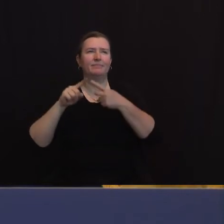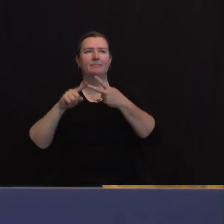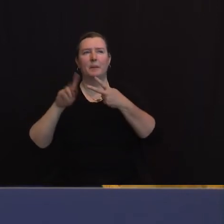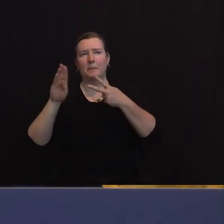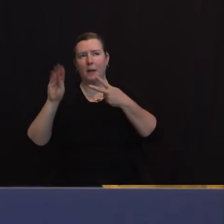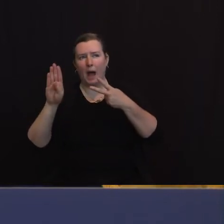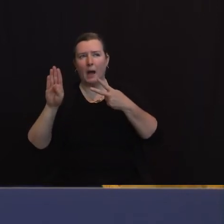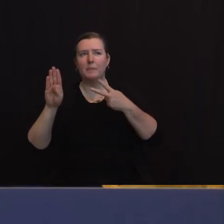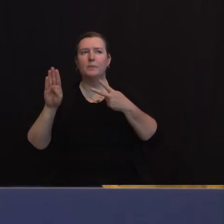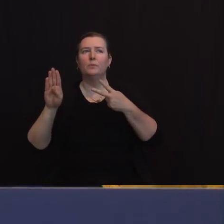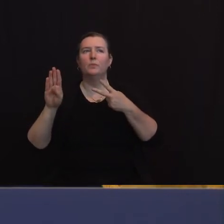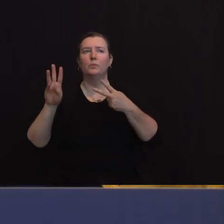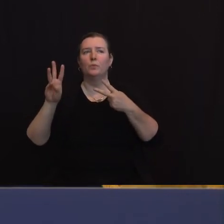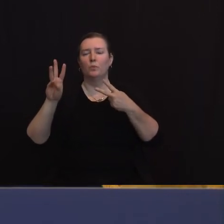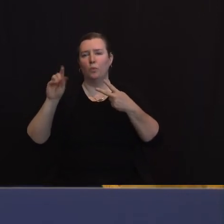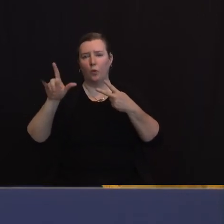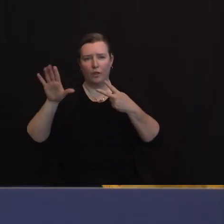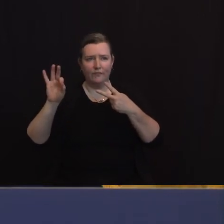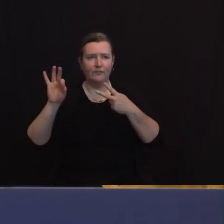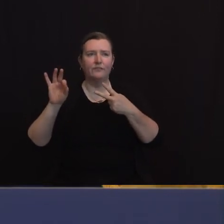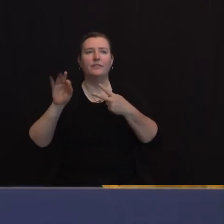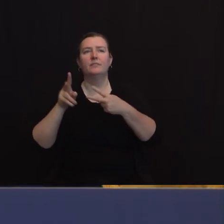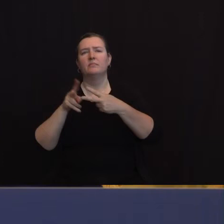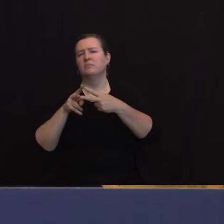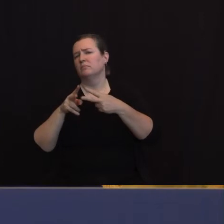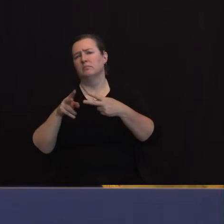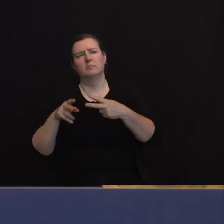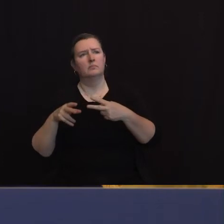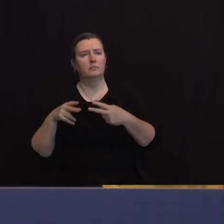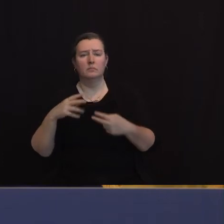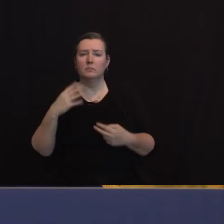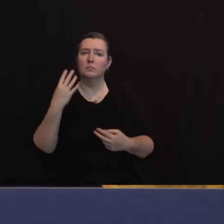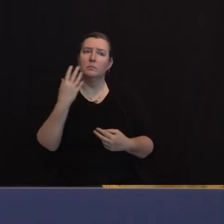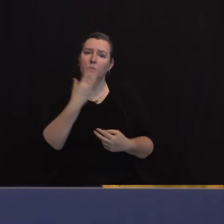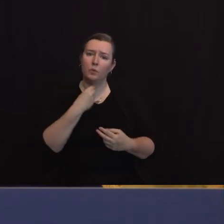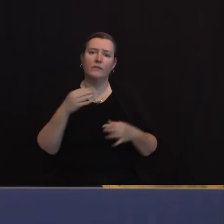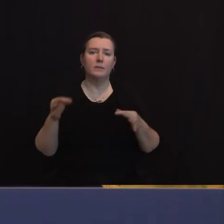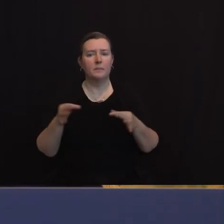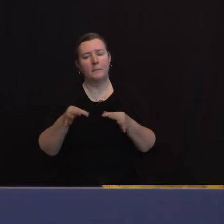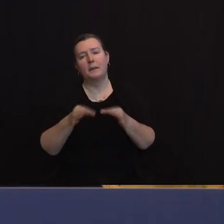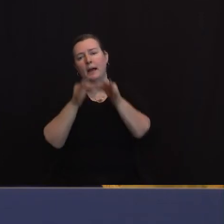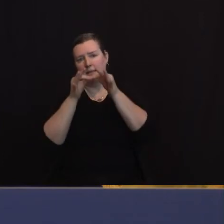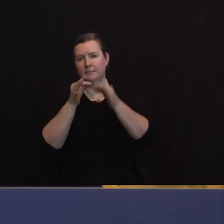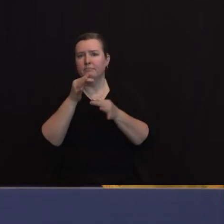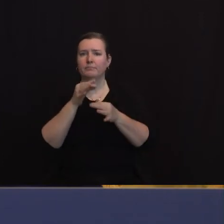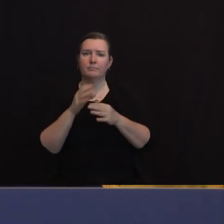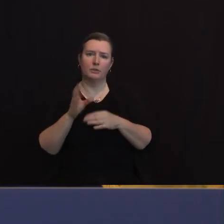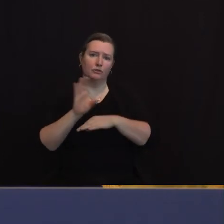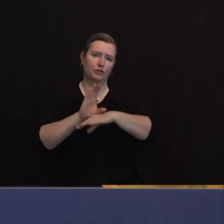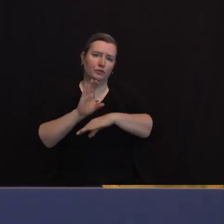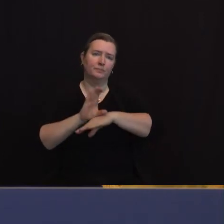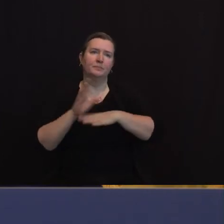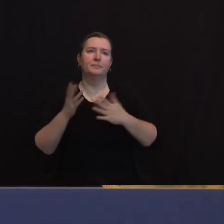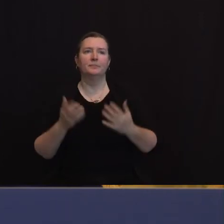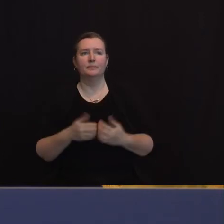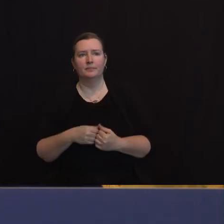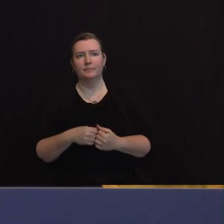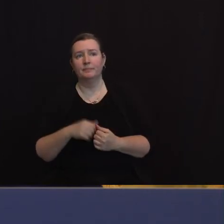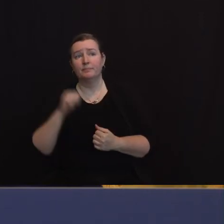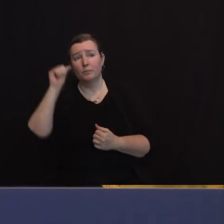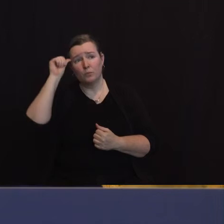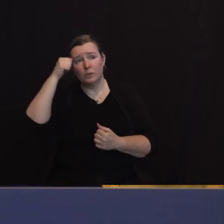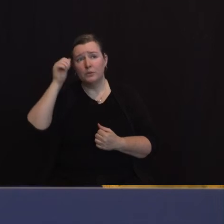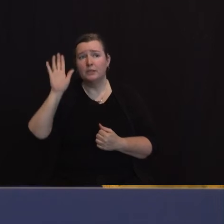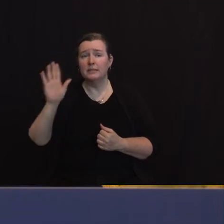beautiful mass for a really good guy who was in public service for the right reasons, so please keep his wife Carol, they're by the way,